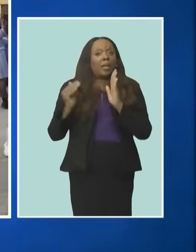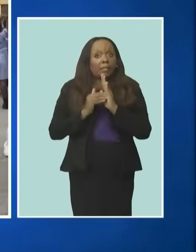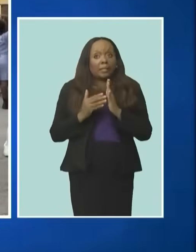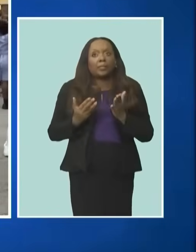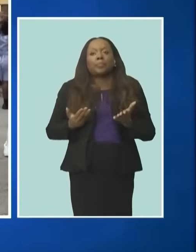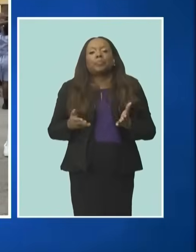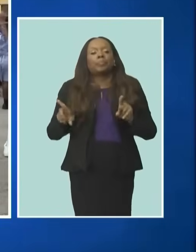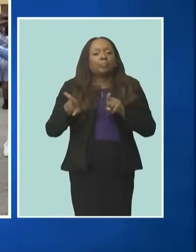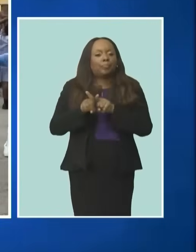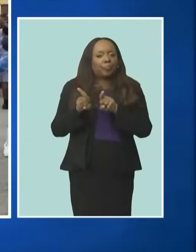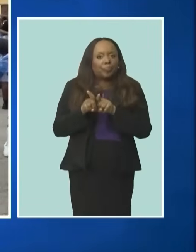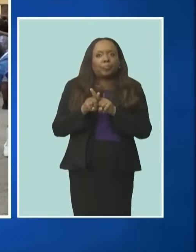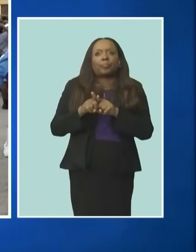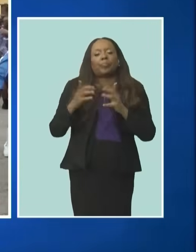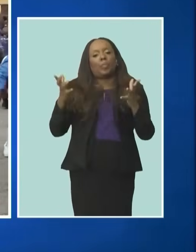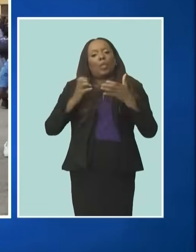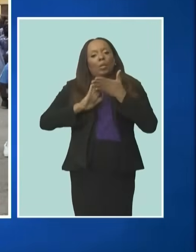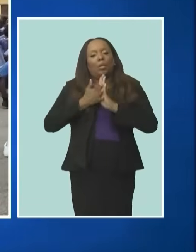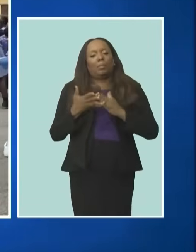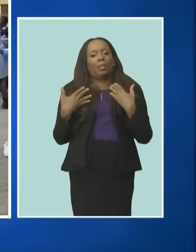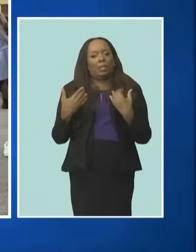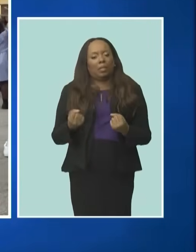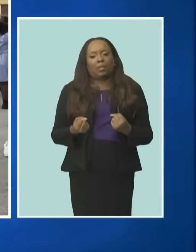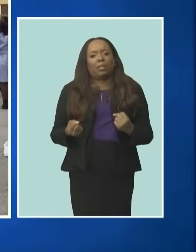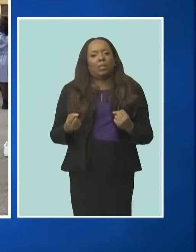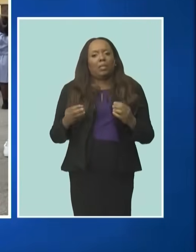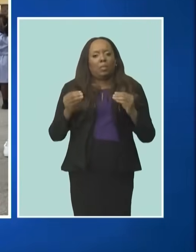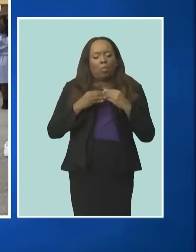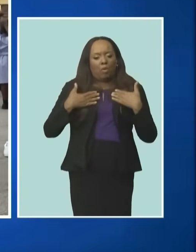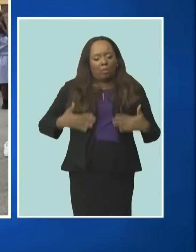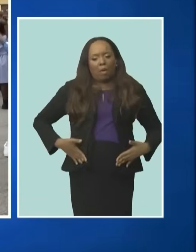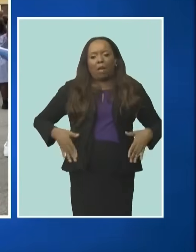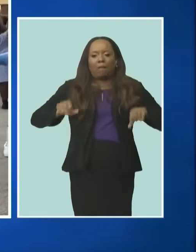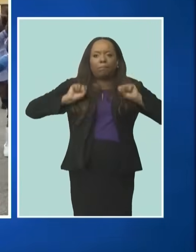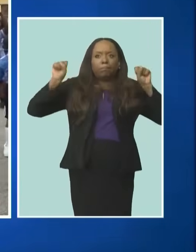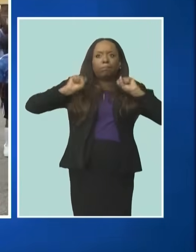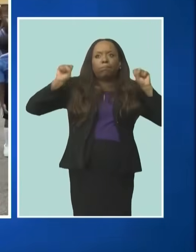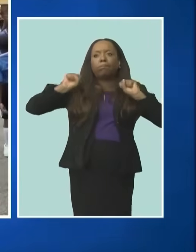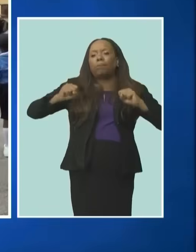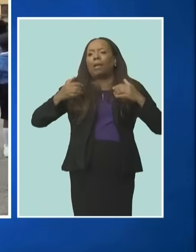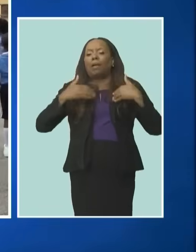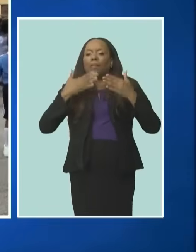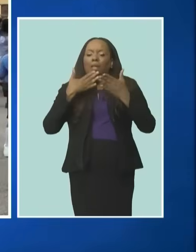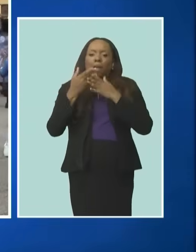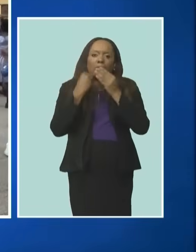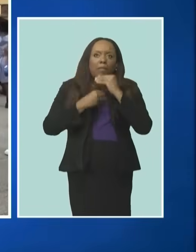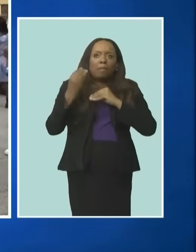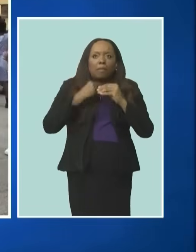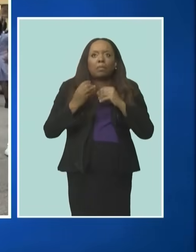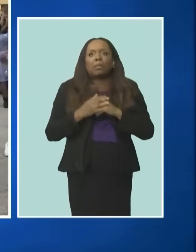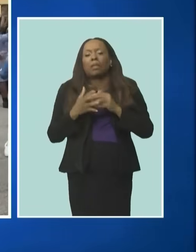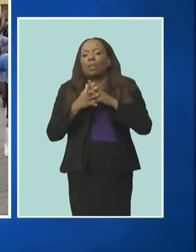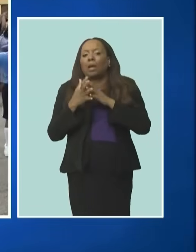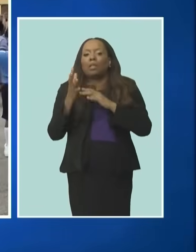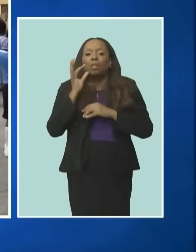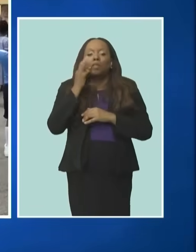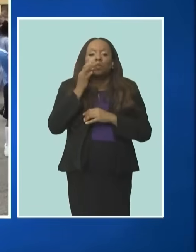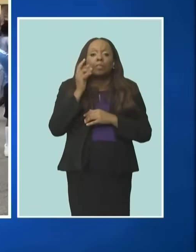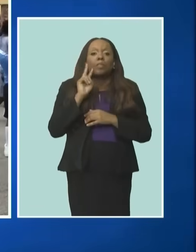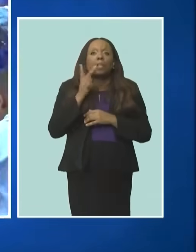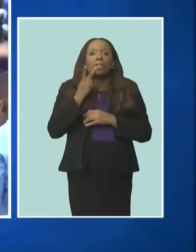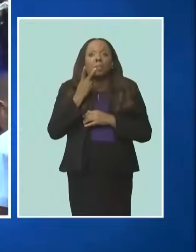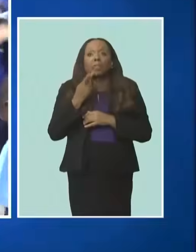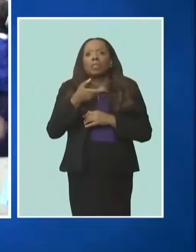push the idea of being healthy and being physically active, having a balanced diet, eating lots of fruits and vegetables and drinking